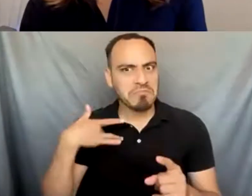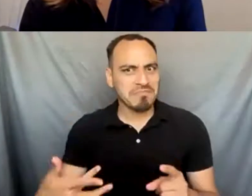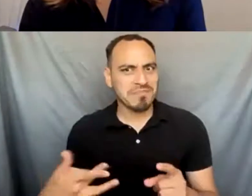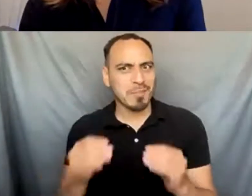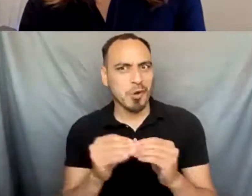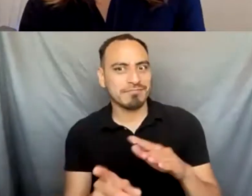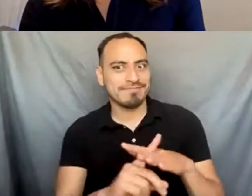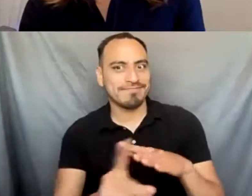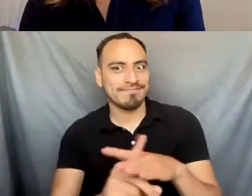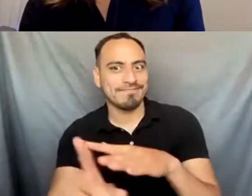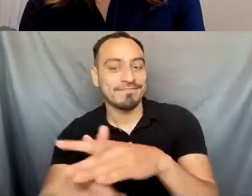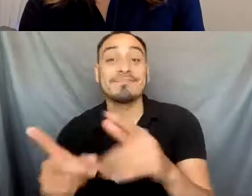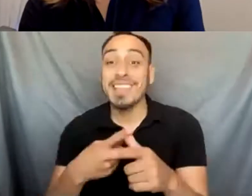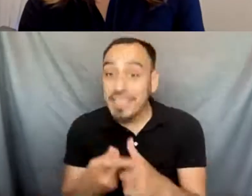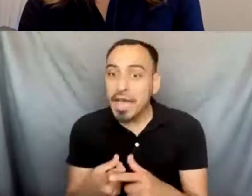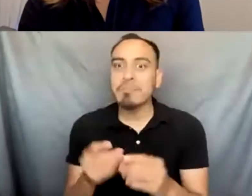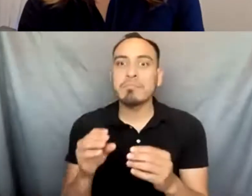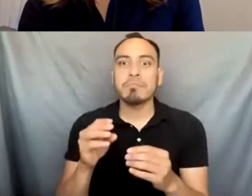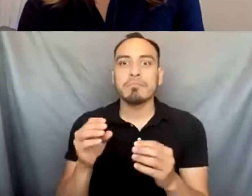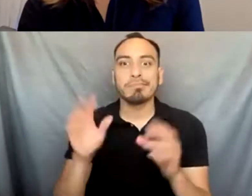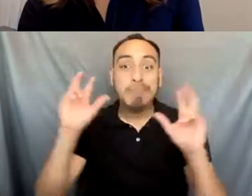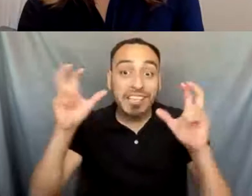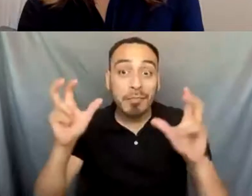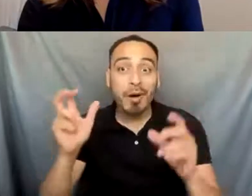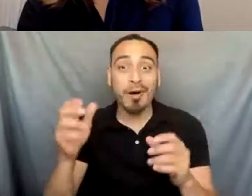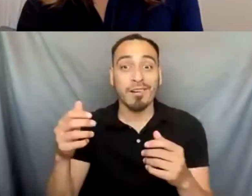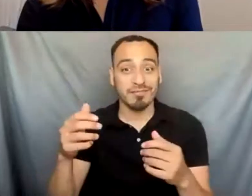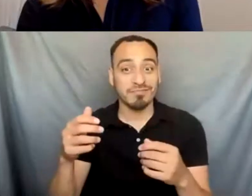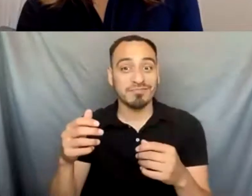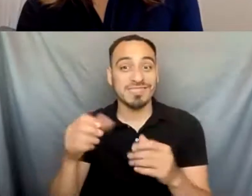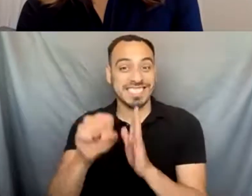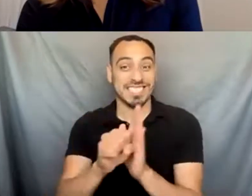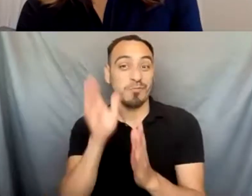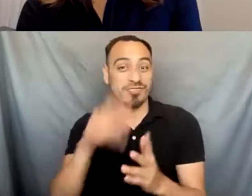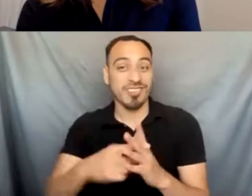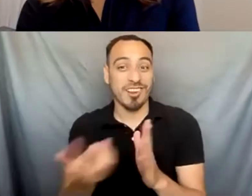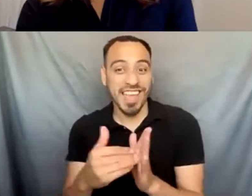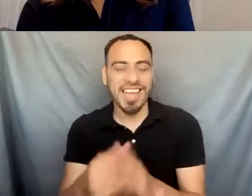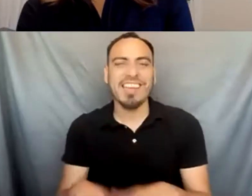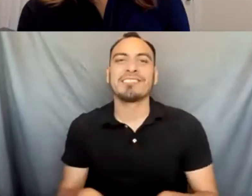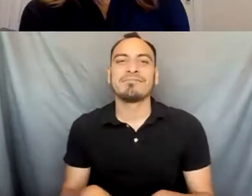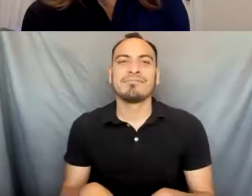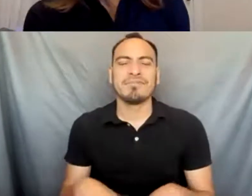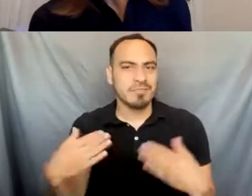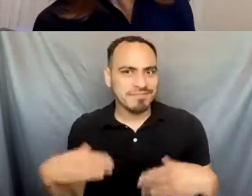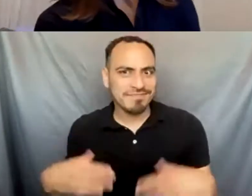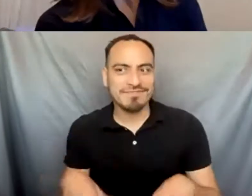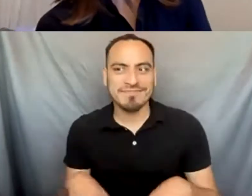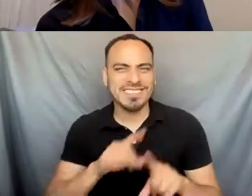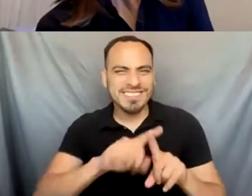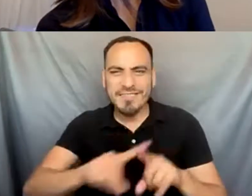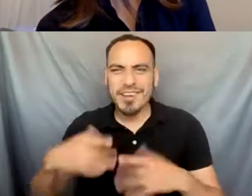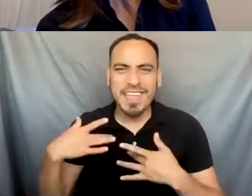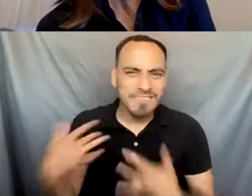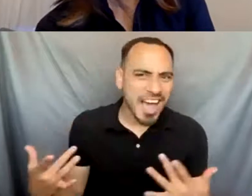basketball season resumes. And then of course we have the convention center, which has the capacity to hold large crowds as well. So we may start to